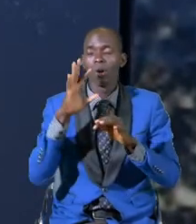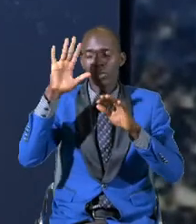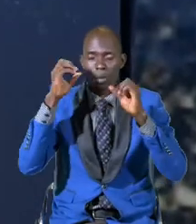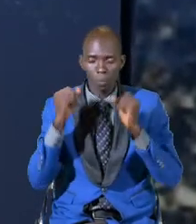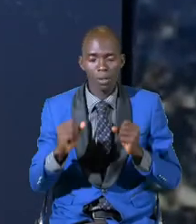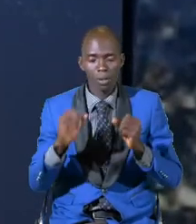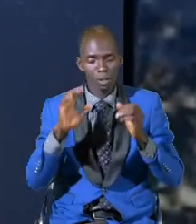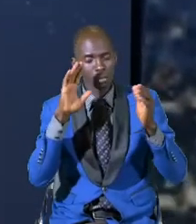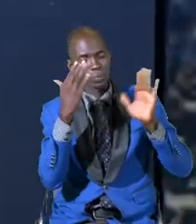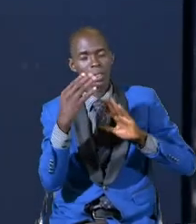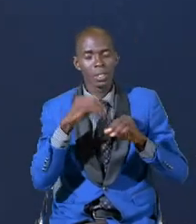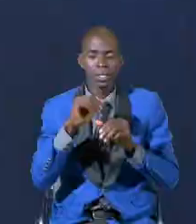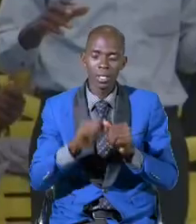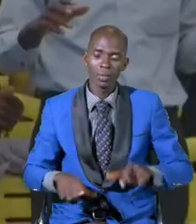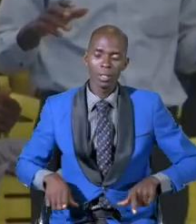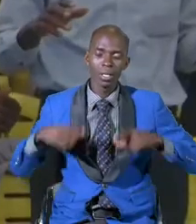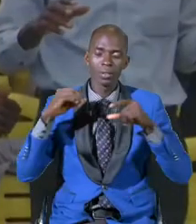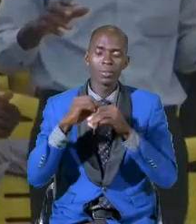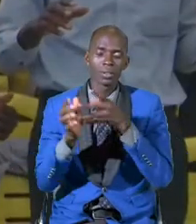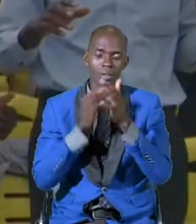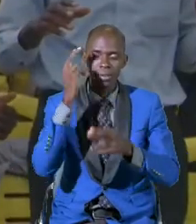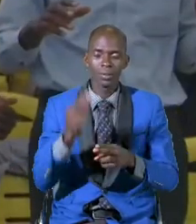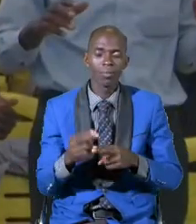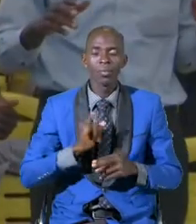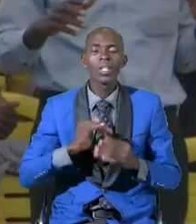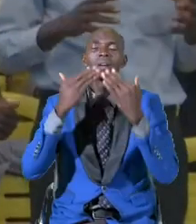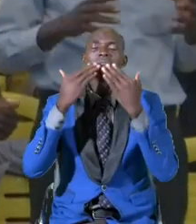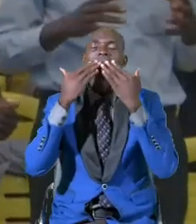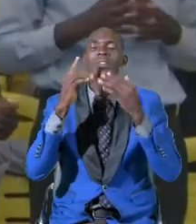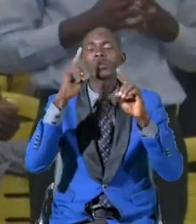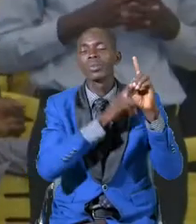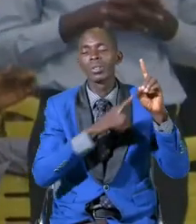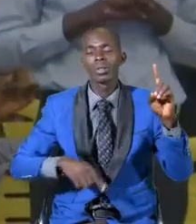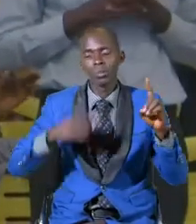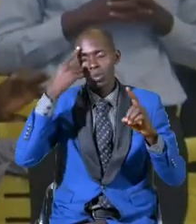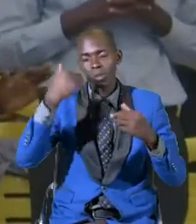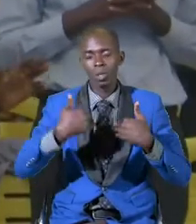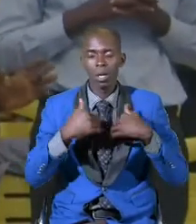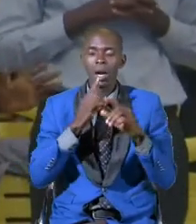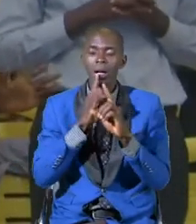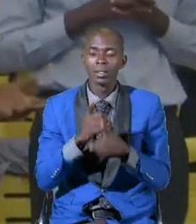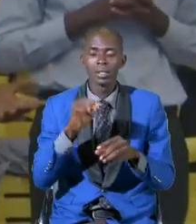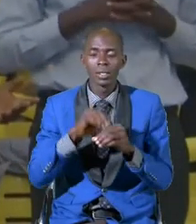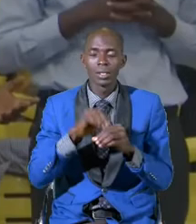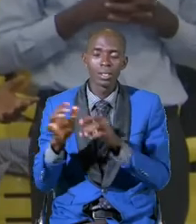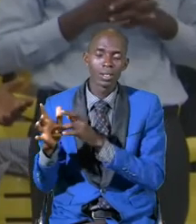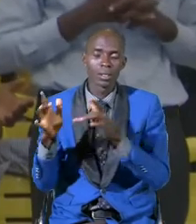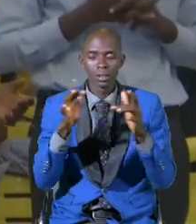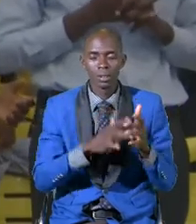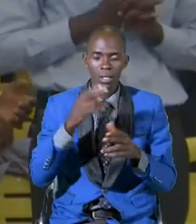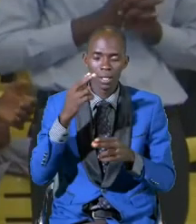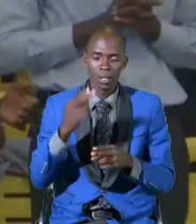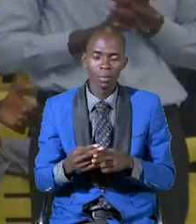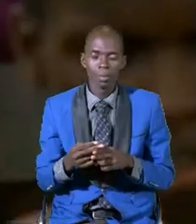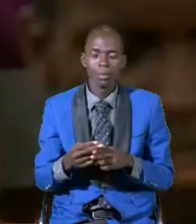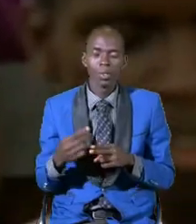life in Jesus' name. Yeah. I thank you, Lord, because I know you have answered. In Jesus'